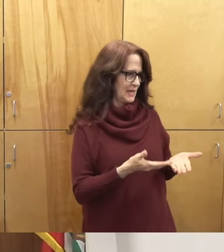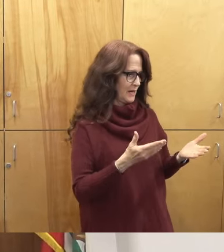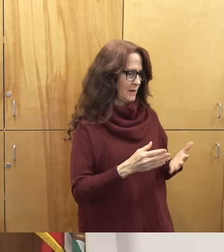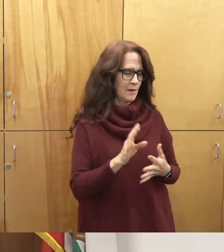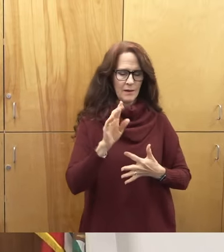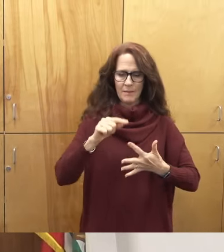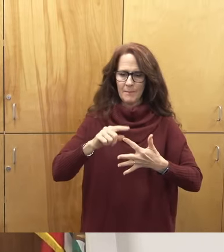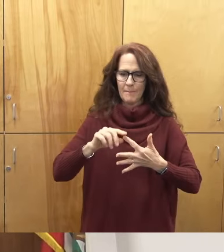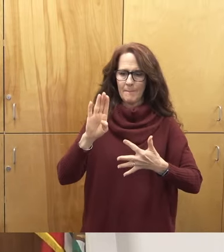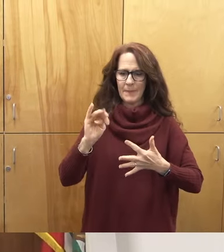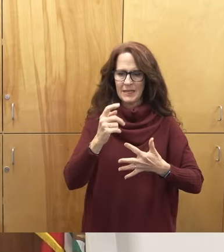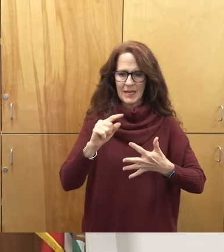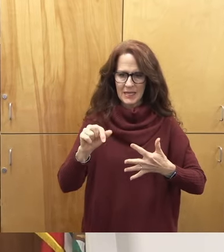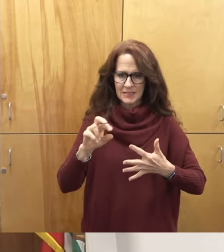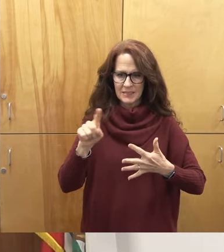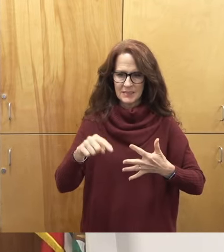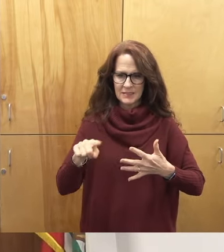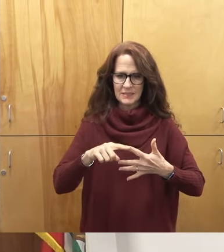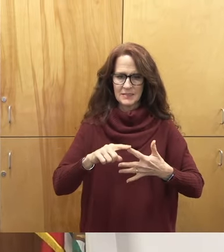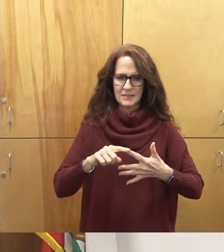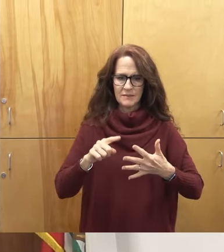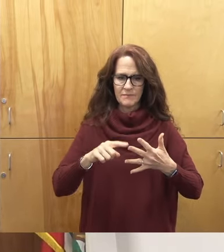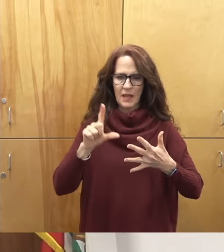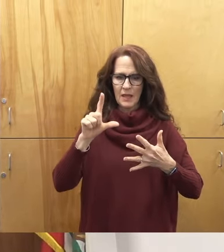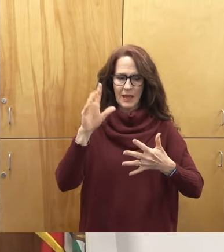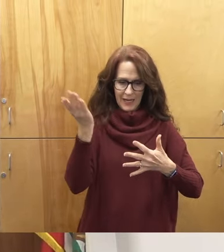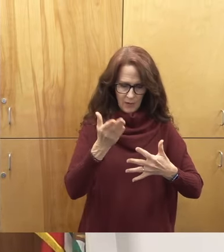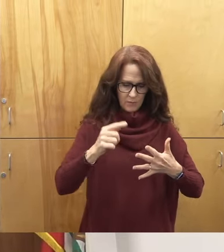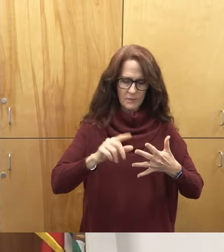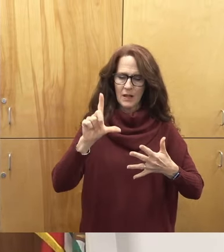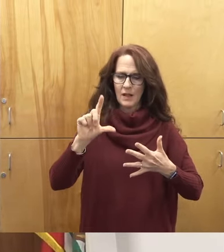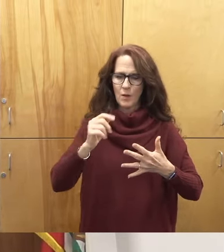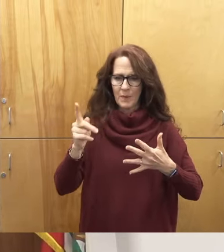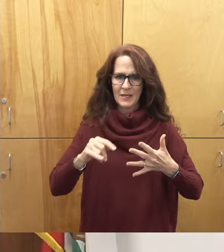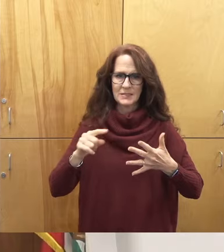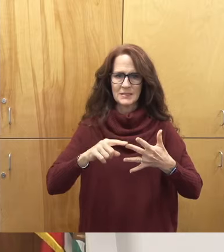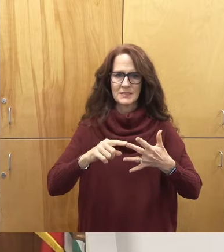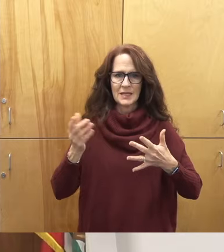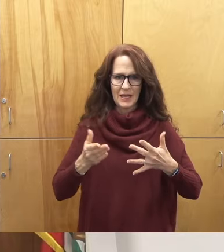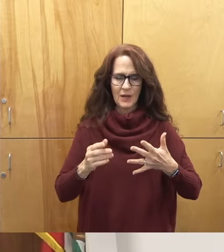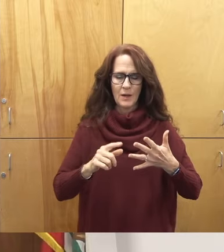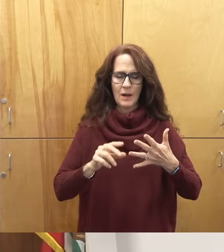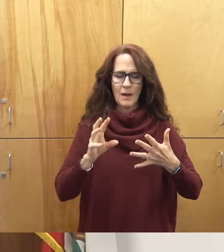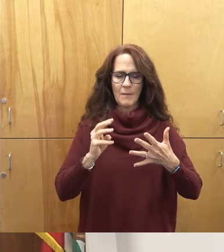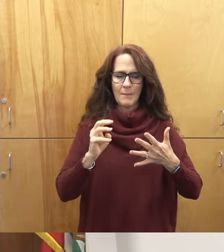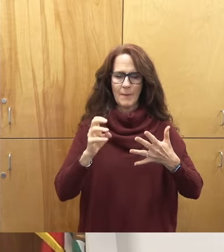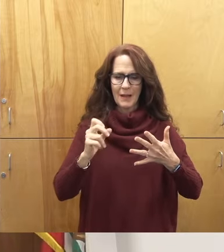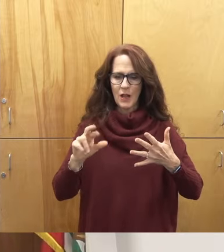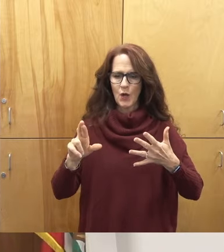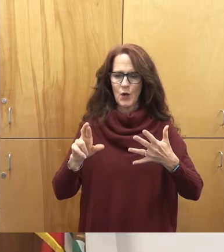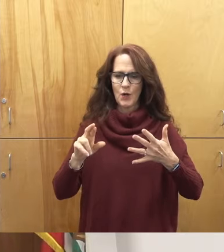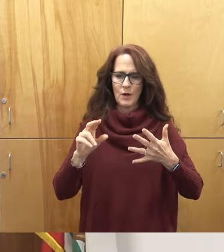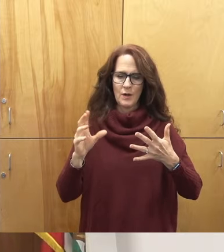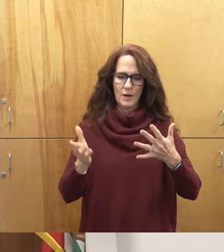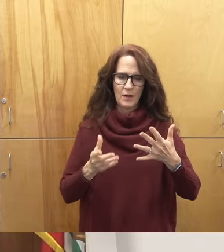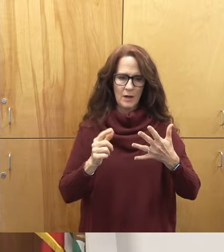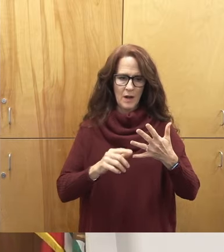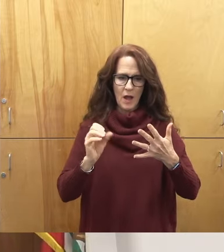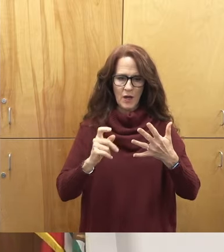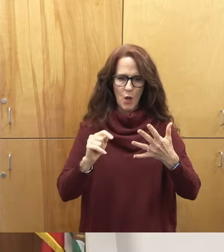Benitez? Here. Member Lopez? Present. Member Miller? Here. Member Otto? Here. We have a